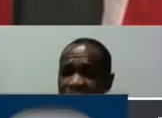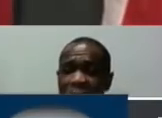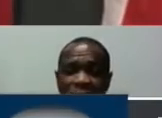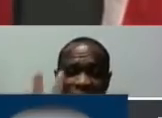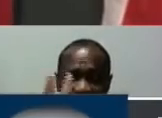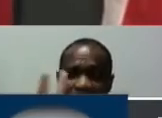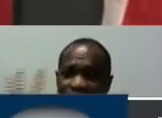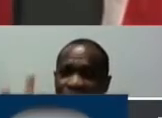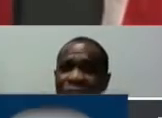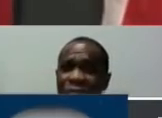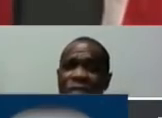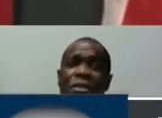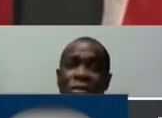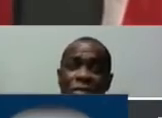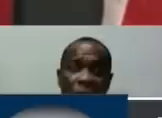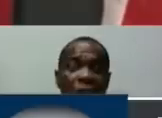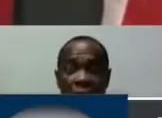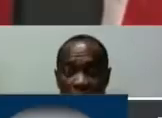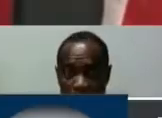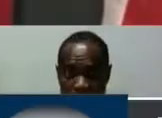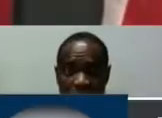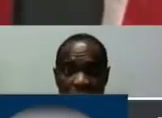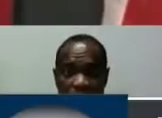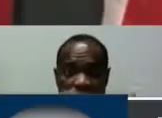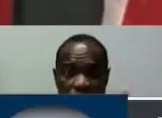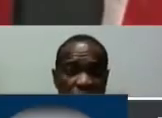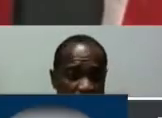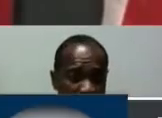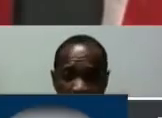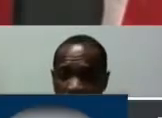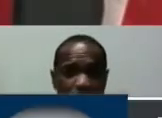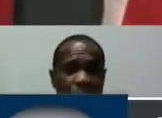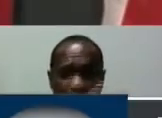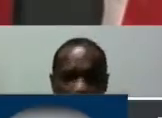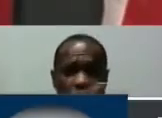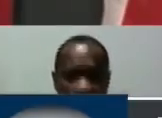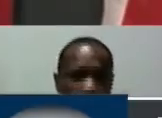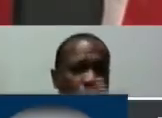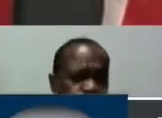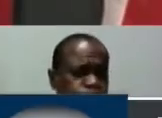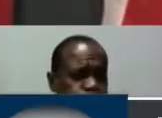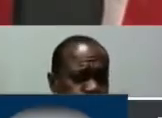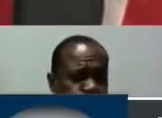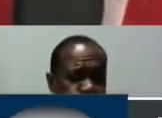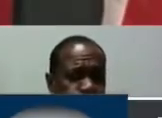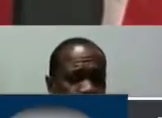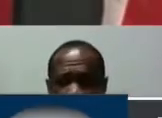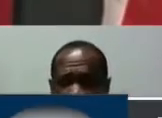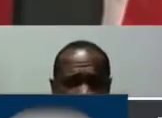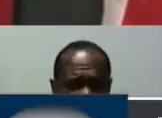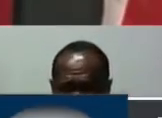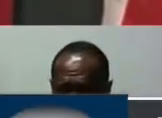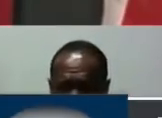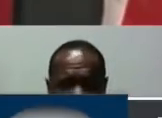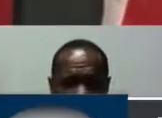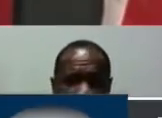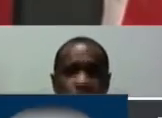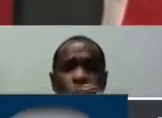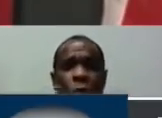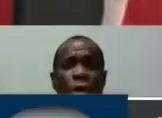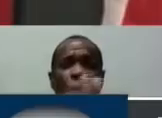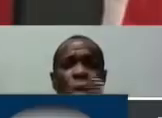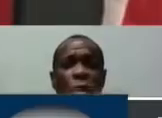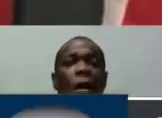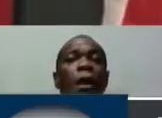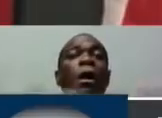probably on an hourly basis what is happening to other populations around the world, from Africa to New Zealand, to the